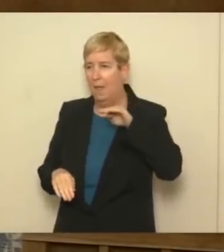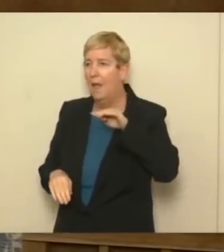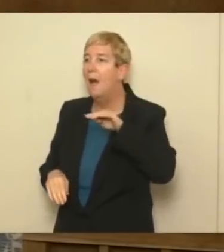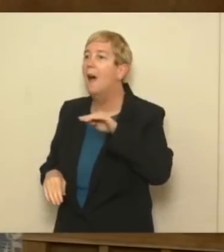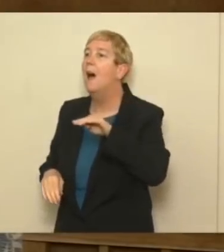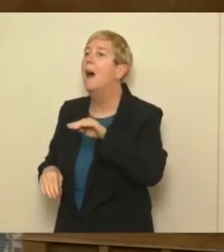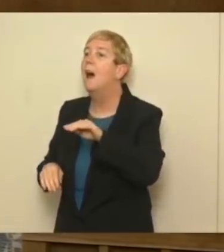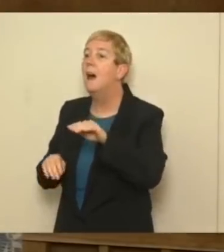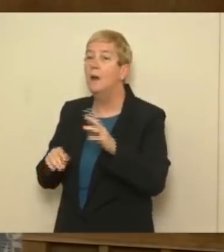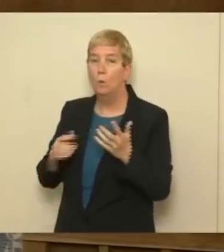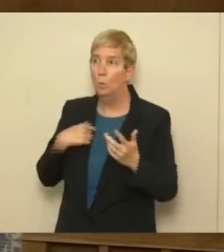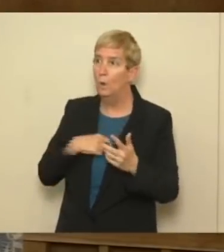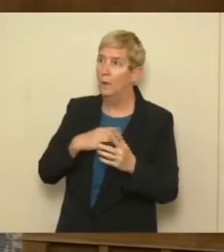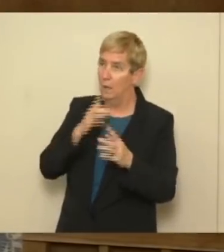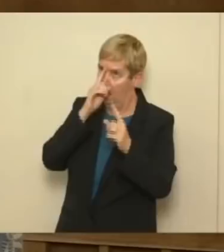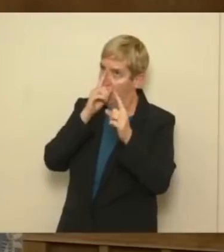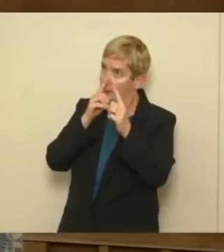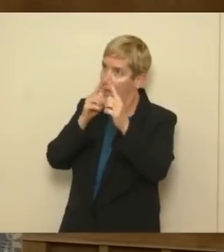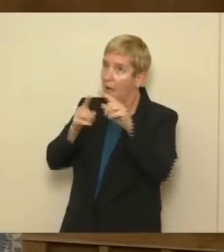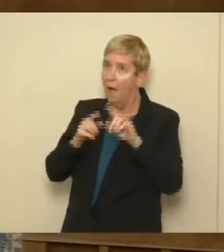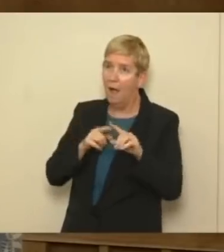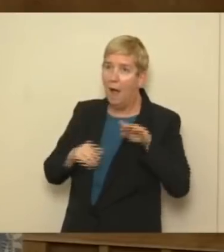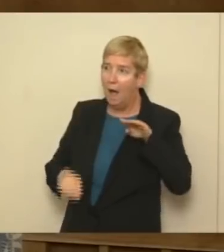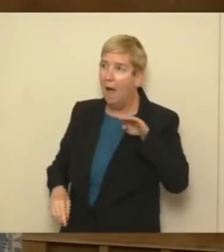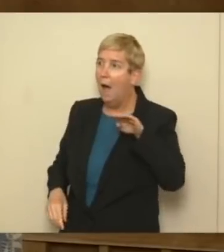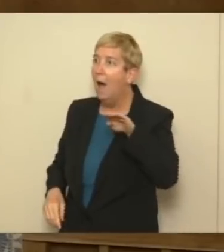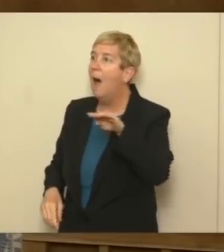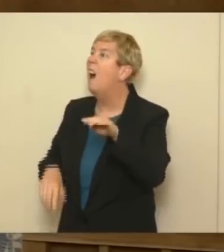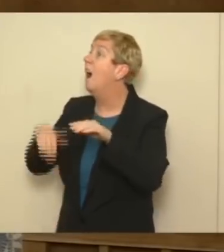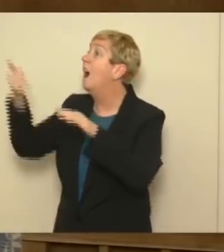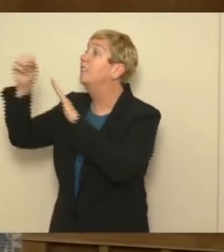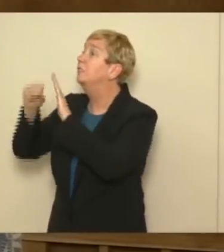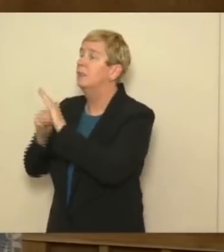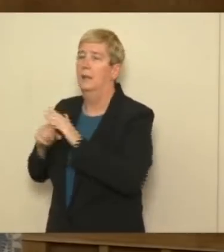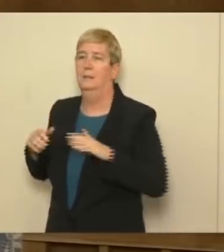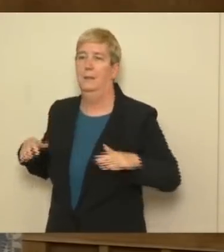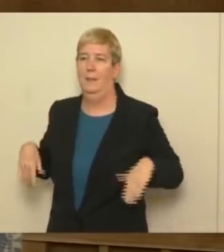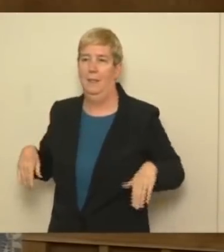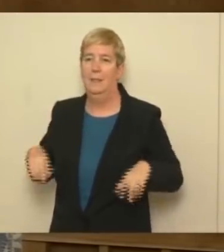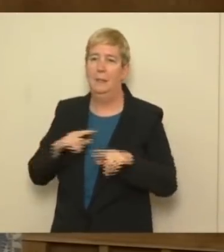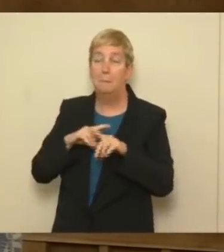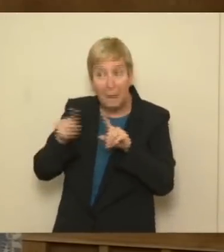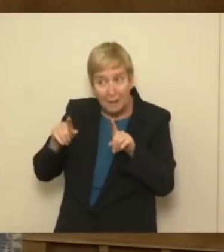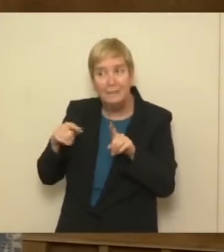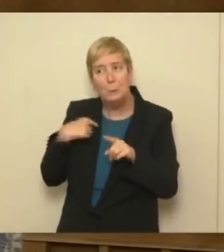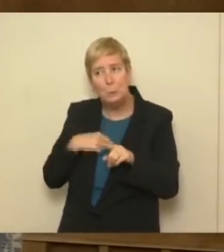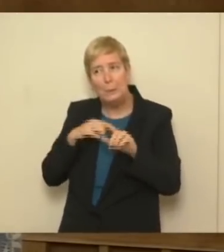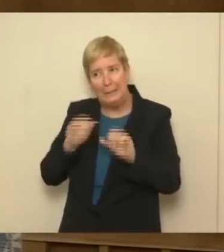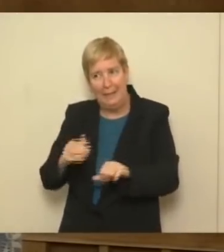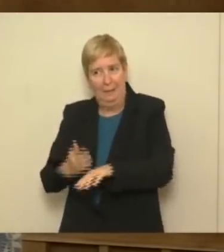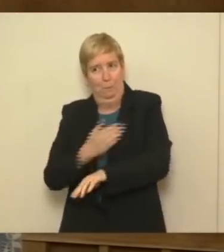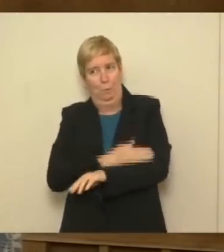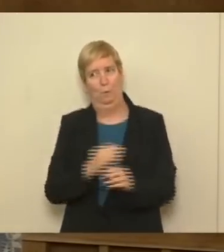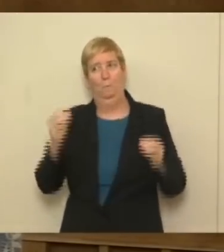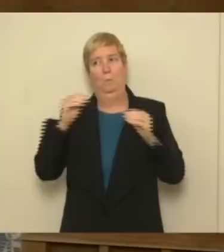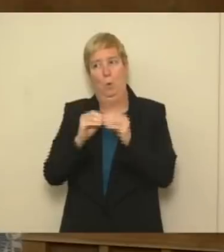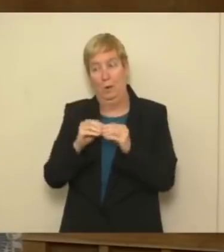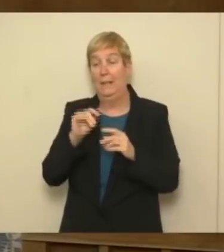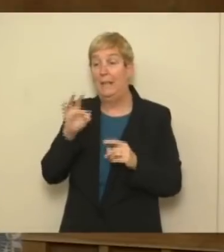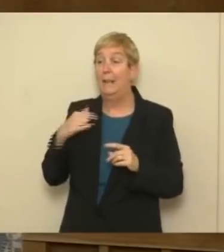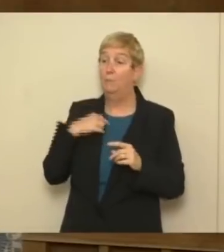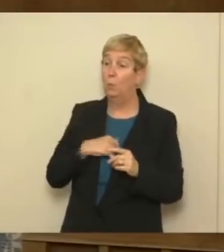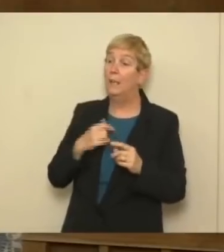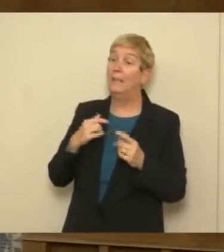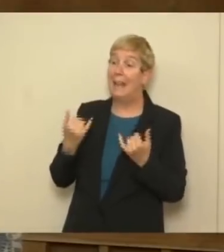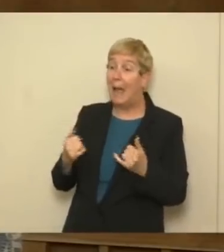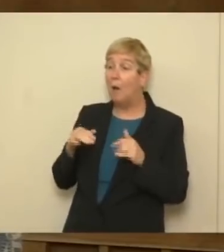surpass the results of what other states haven't been able to do. But there's still more that can be done. And if we want our students to move into that full